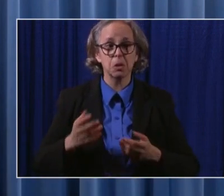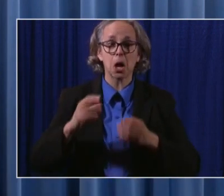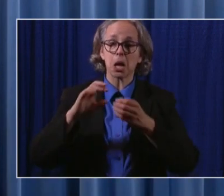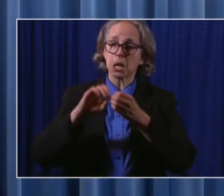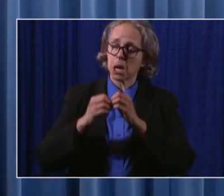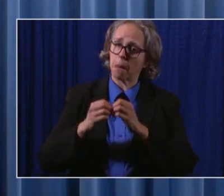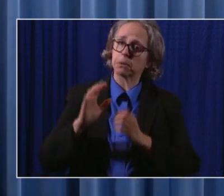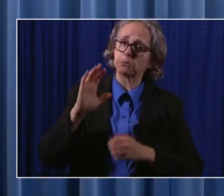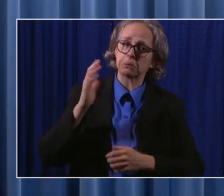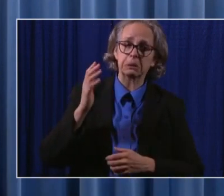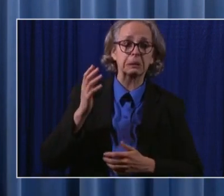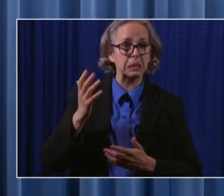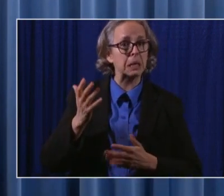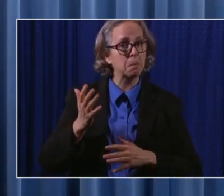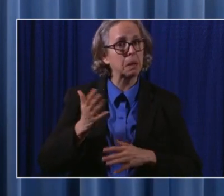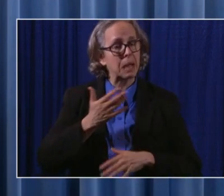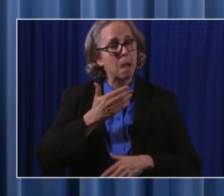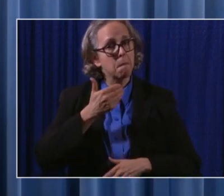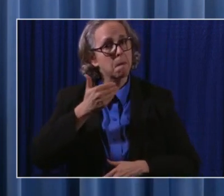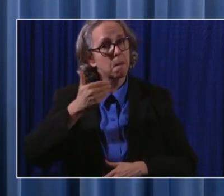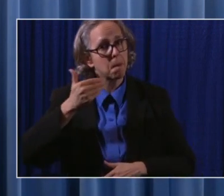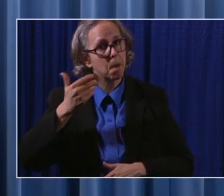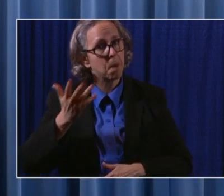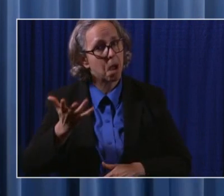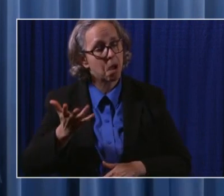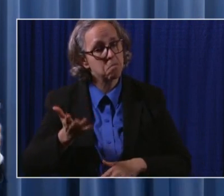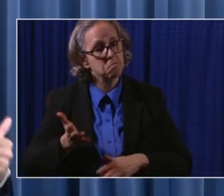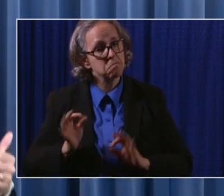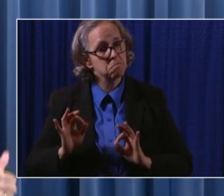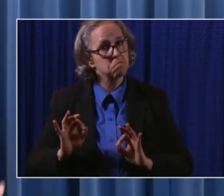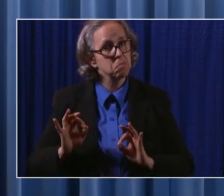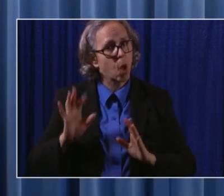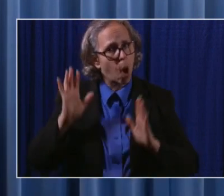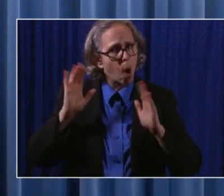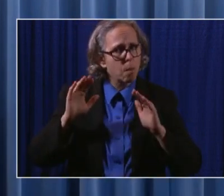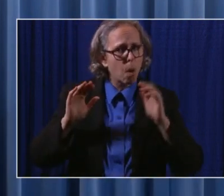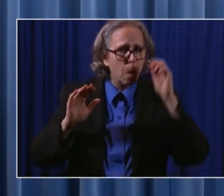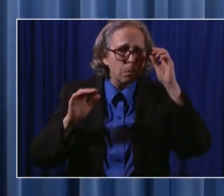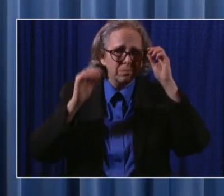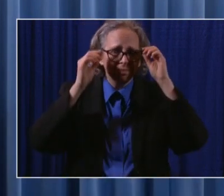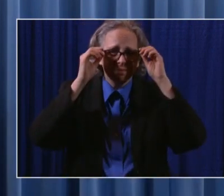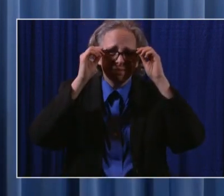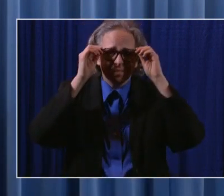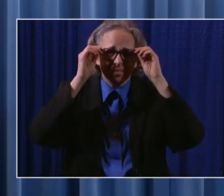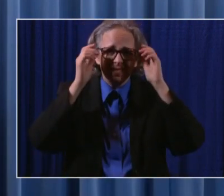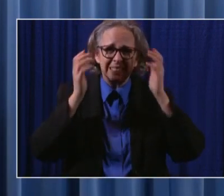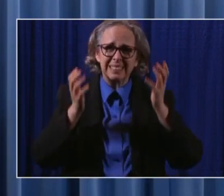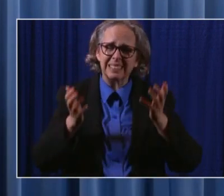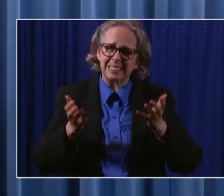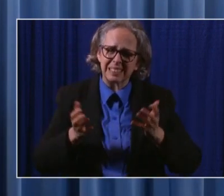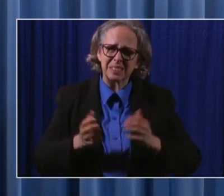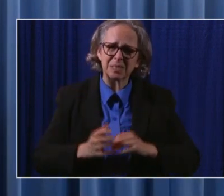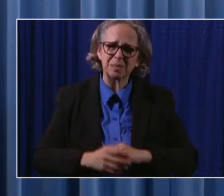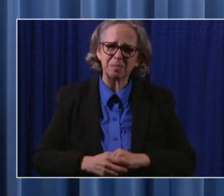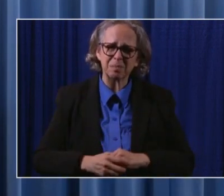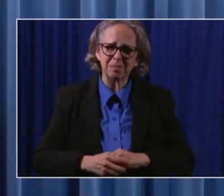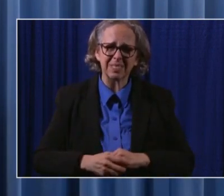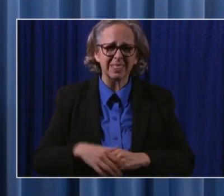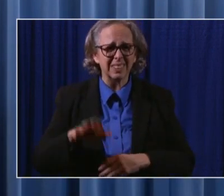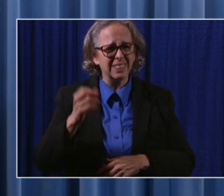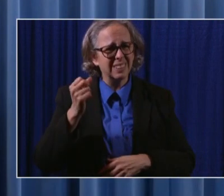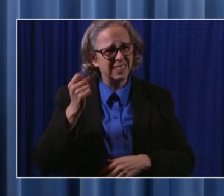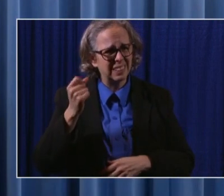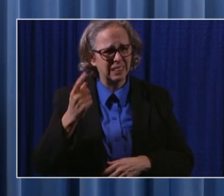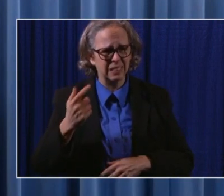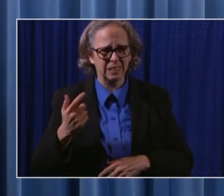good. We hope those continue. A number of people with COVID who are showing up in emergency rooms. We are seeing,